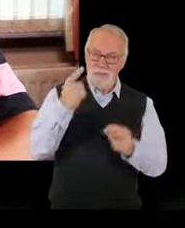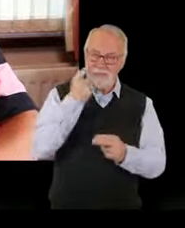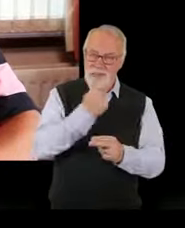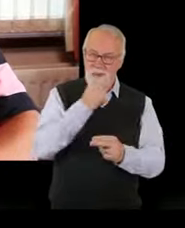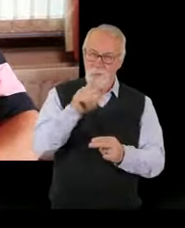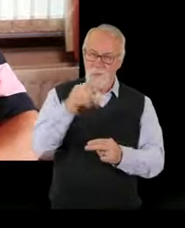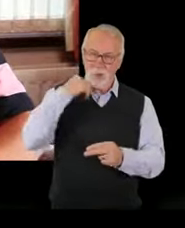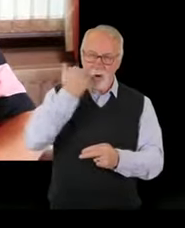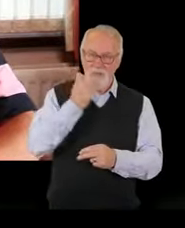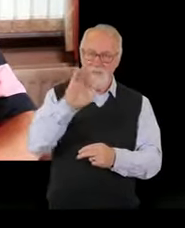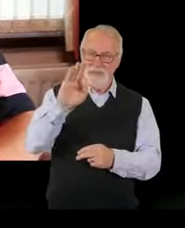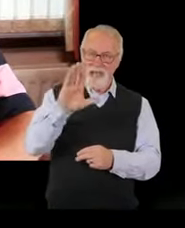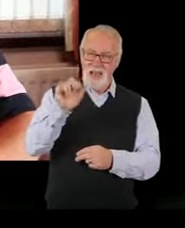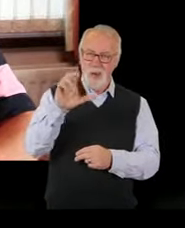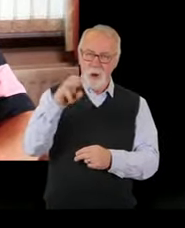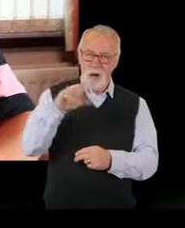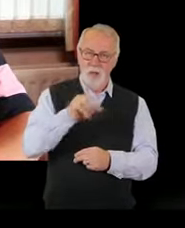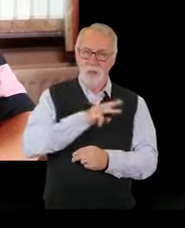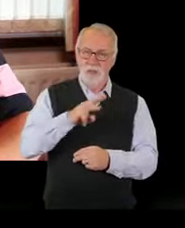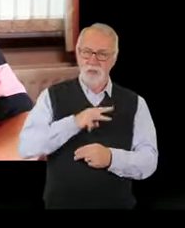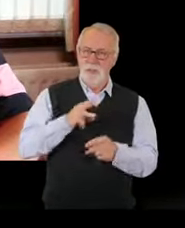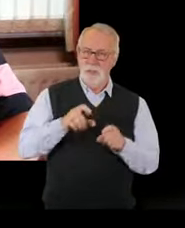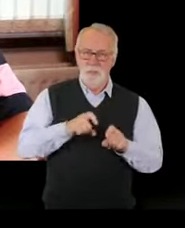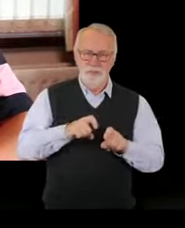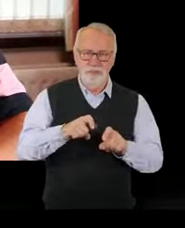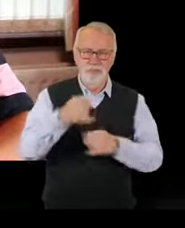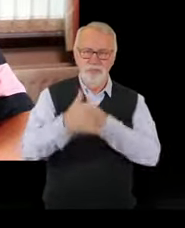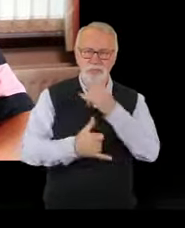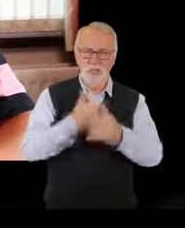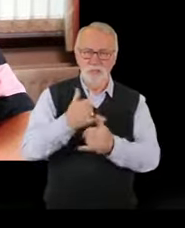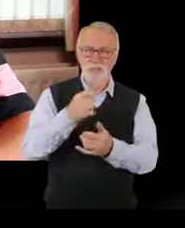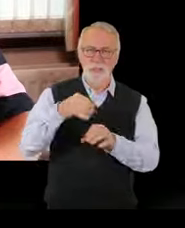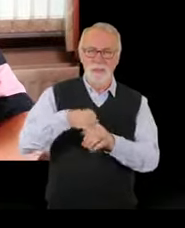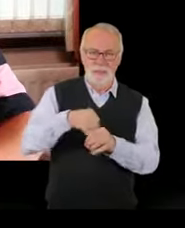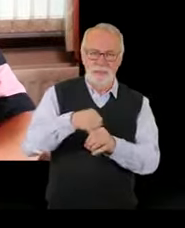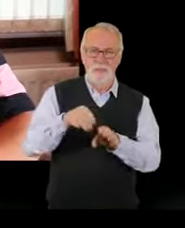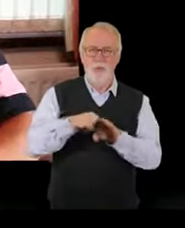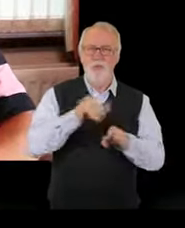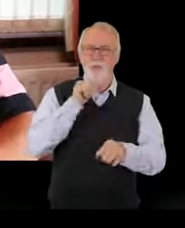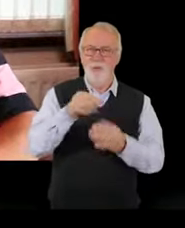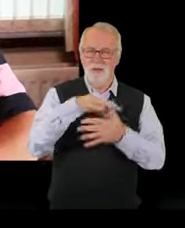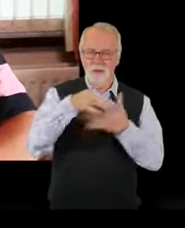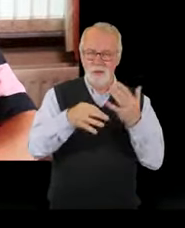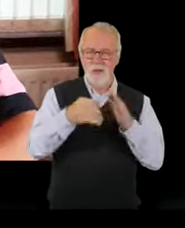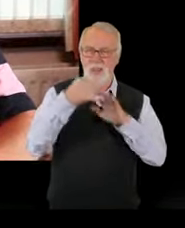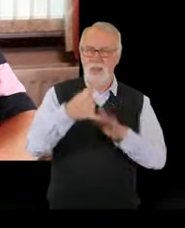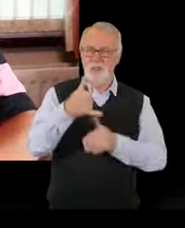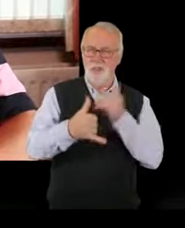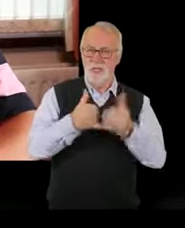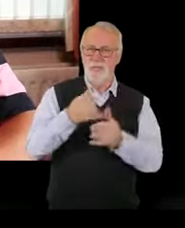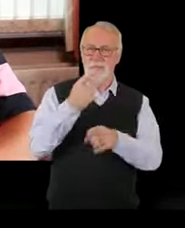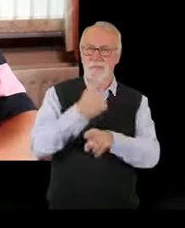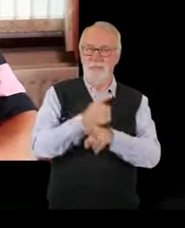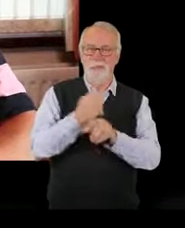years. And with medication there was no issues until the last year. And there has been a